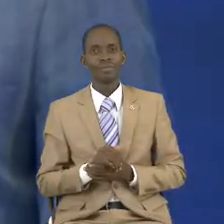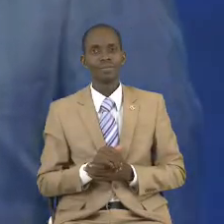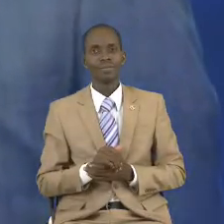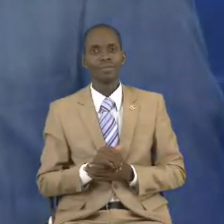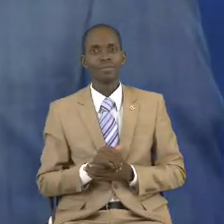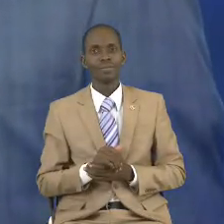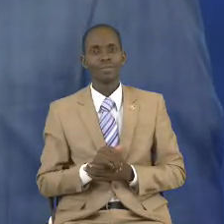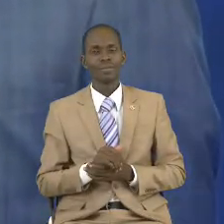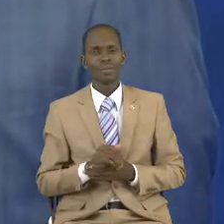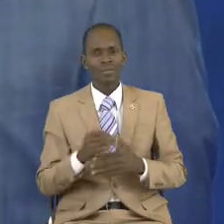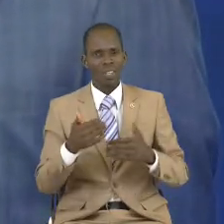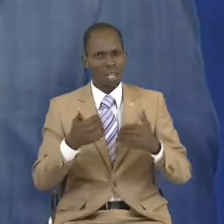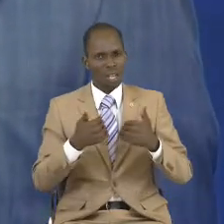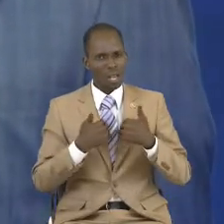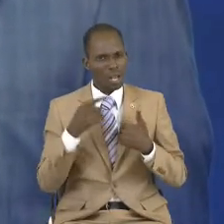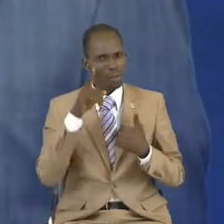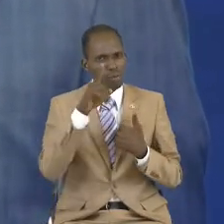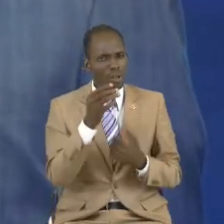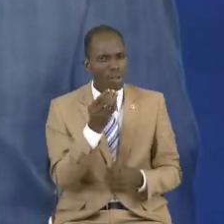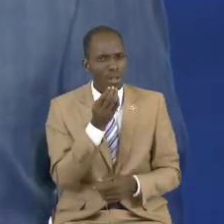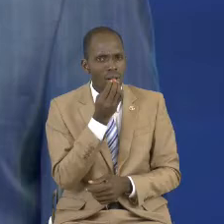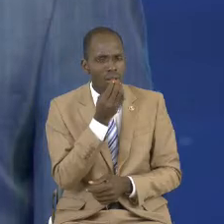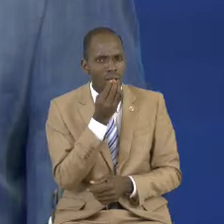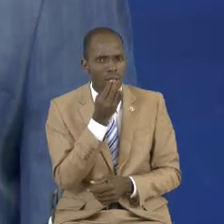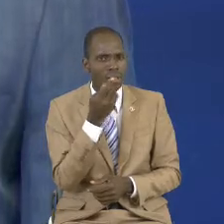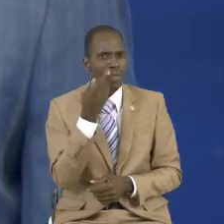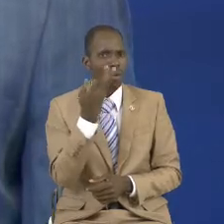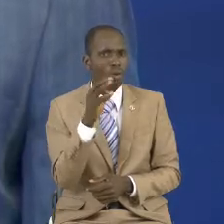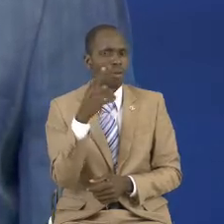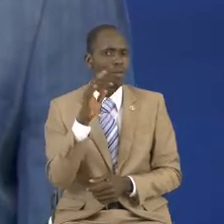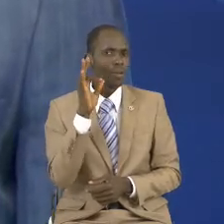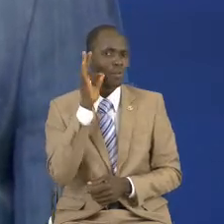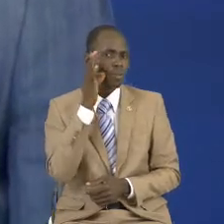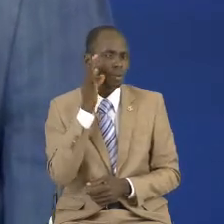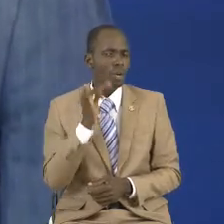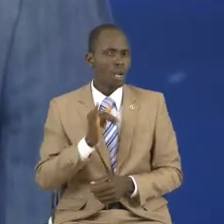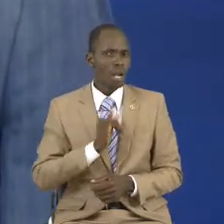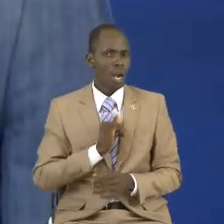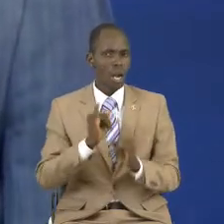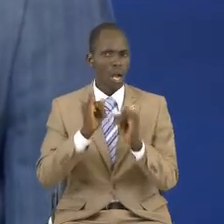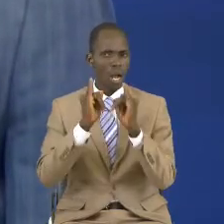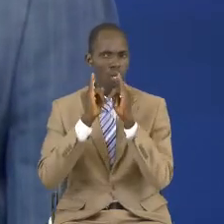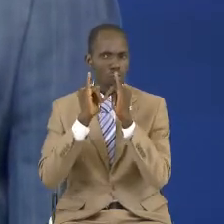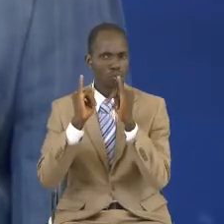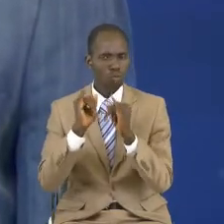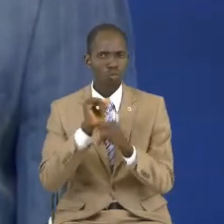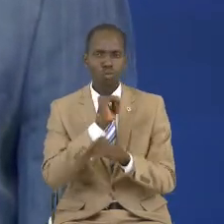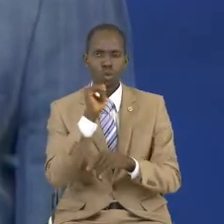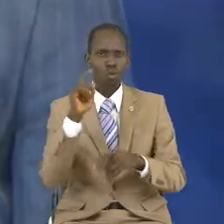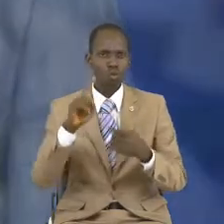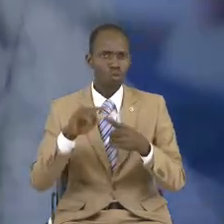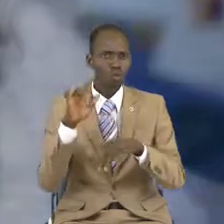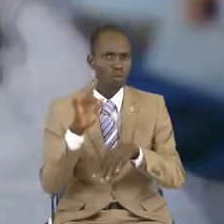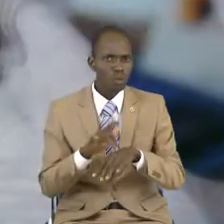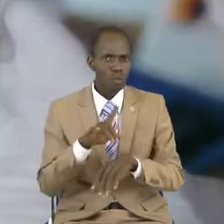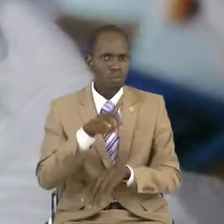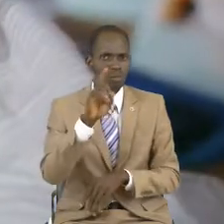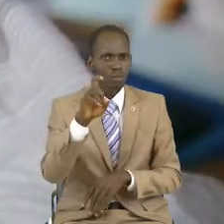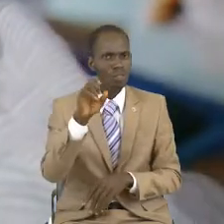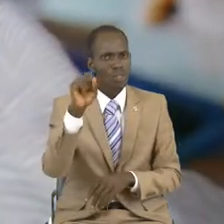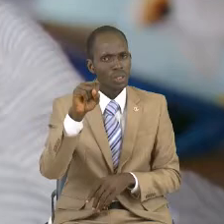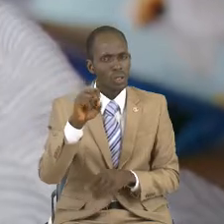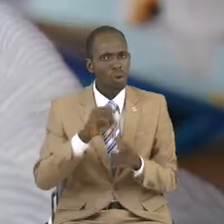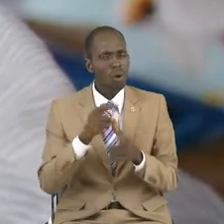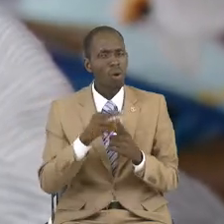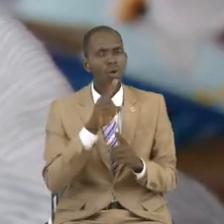have you eaten of the fruit i told you not to yes or no he